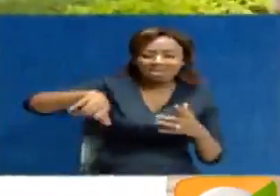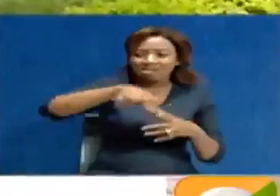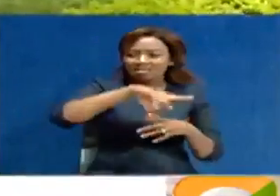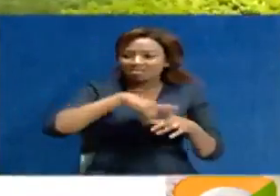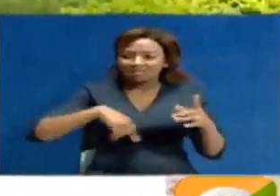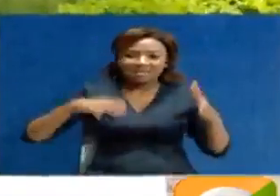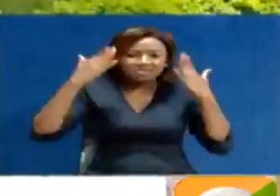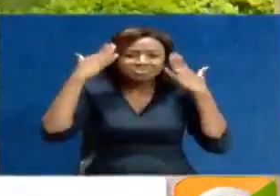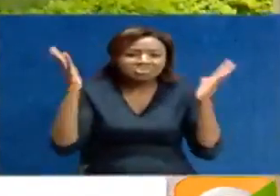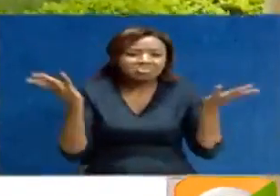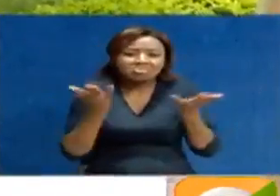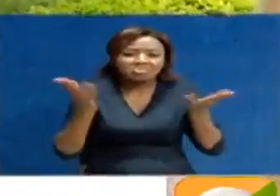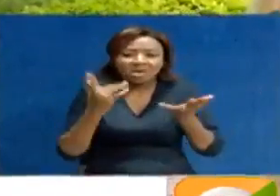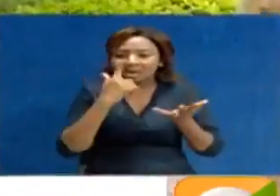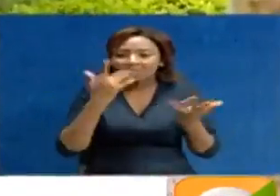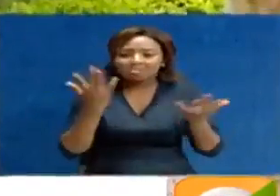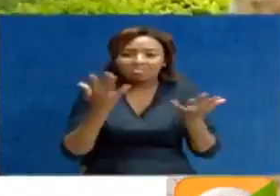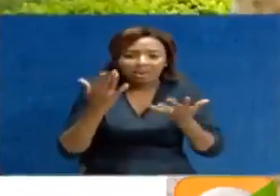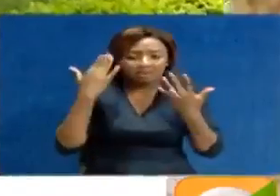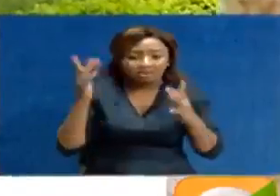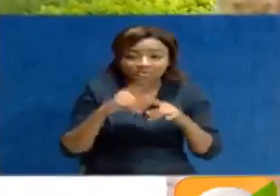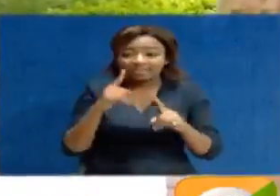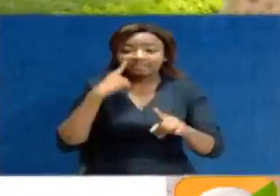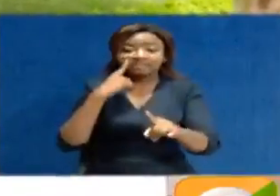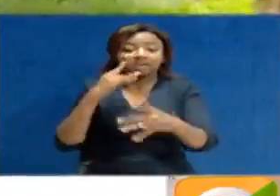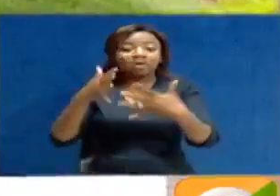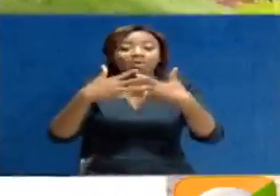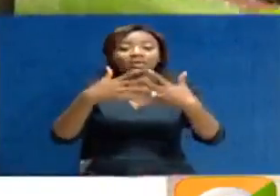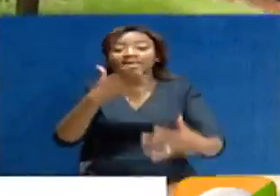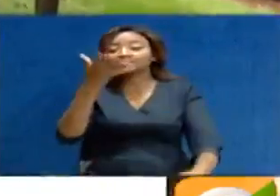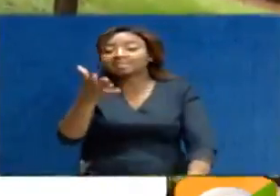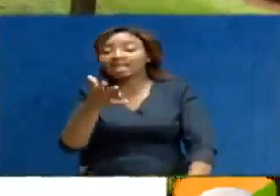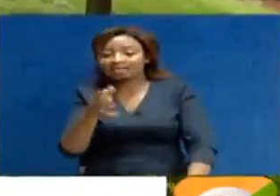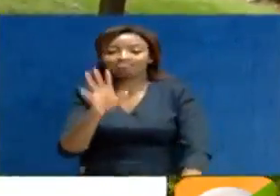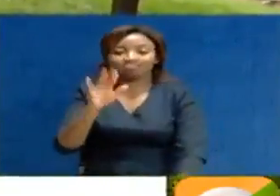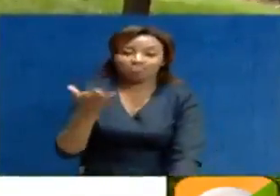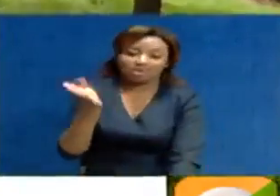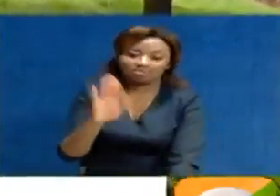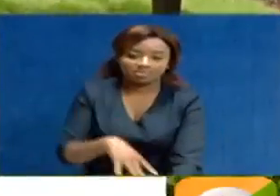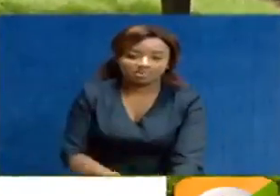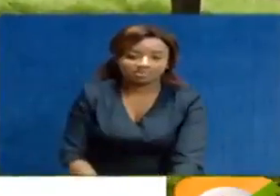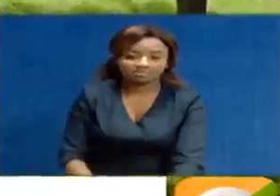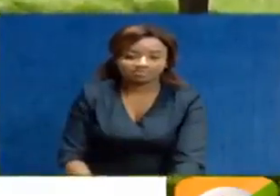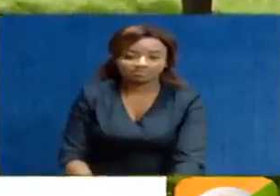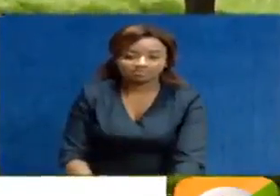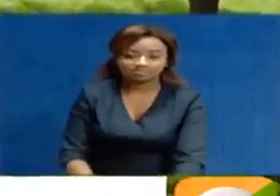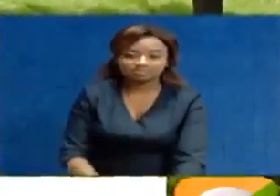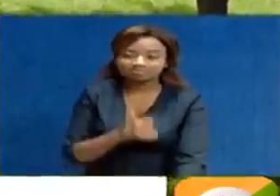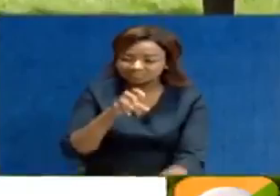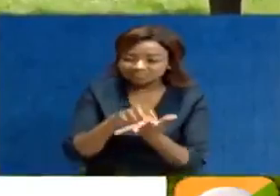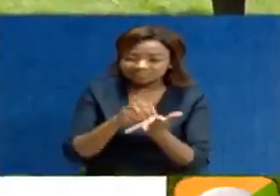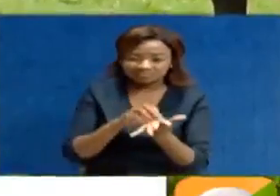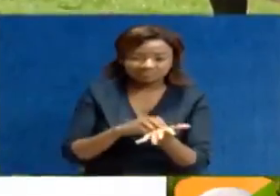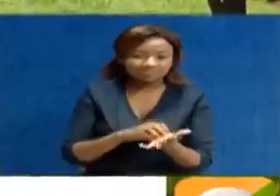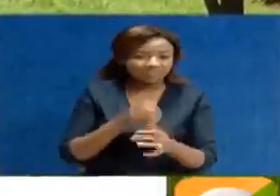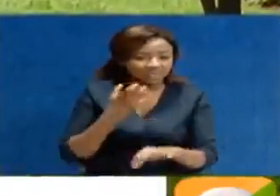rotate the house. Before realizing that the door is at the back, it will take time. The situation makes it harder